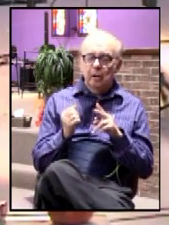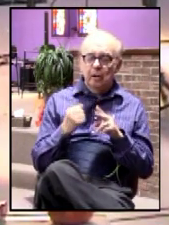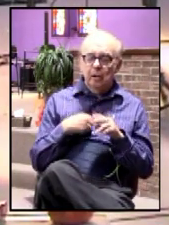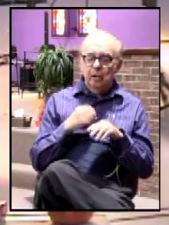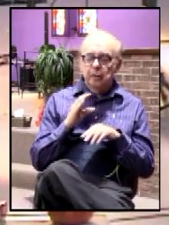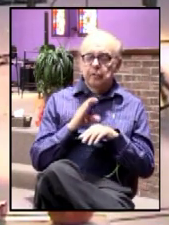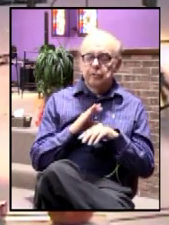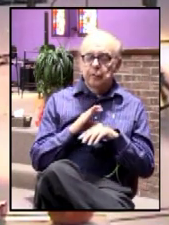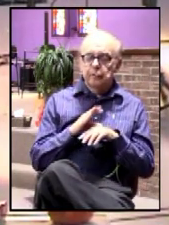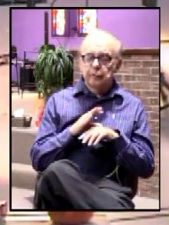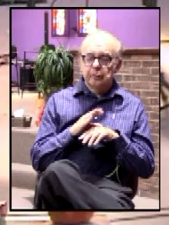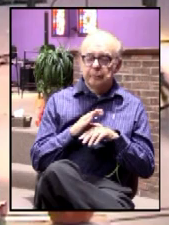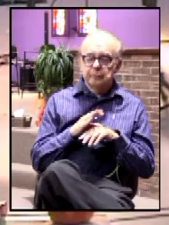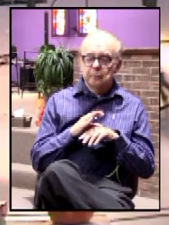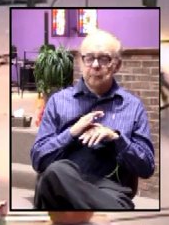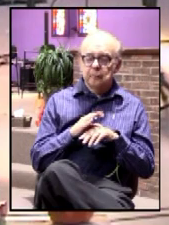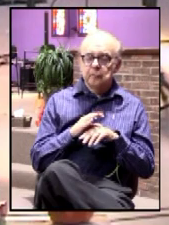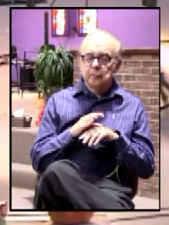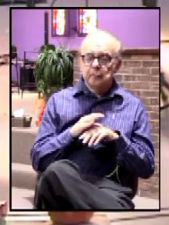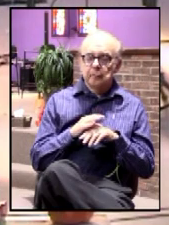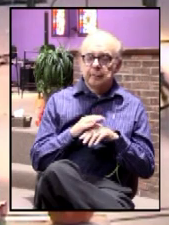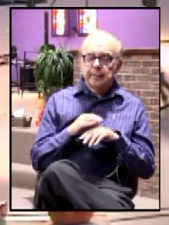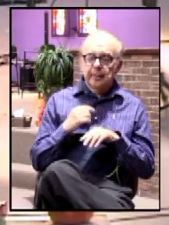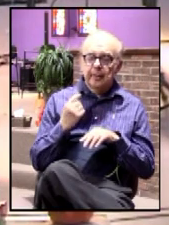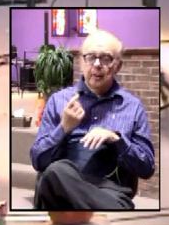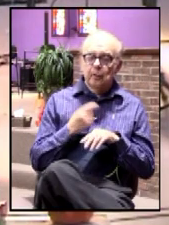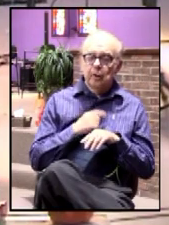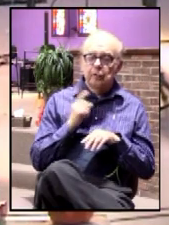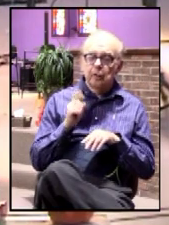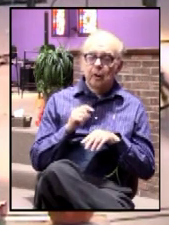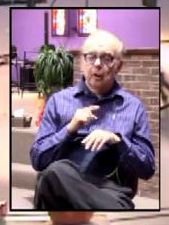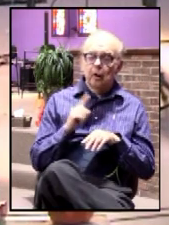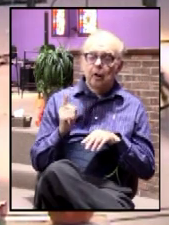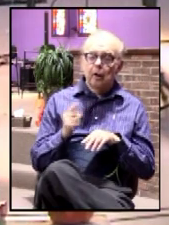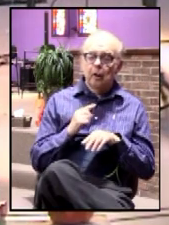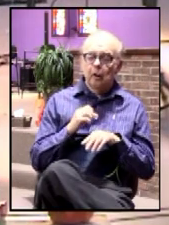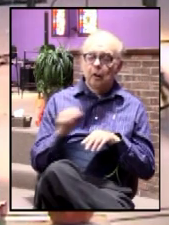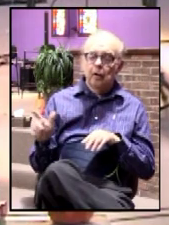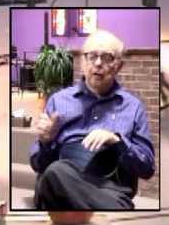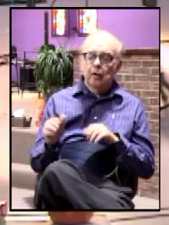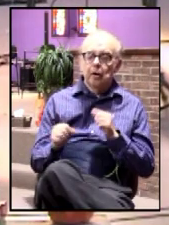Because in a church, ladies and gentlemen, we should all be supporting each other.